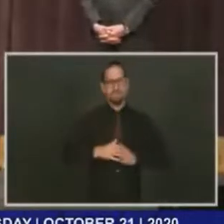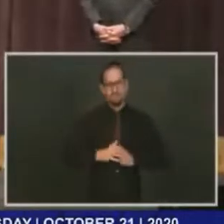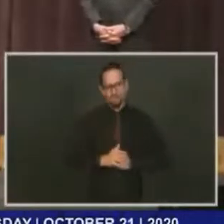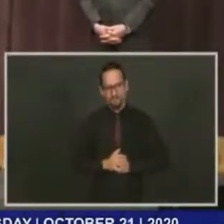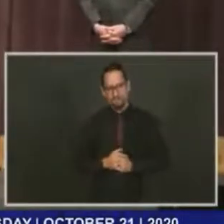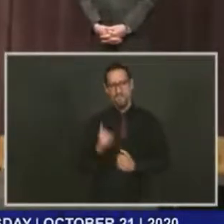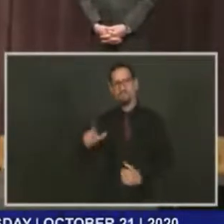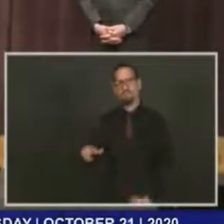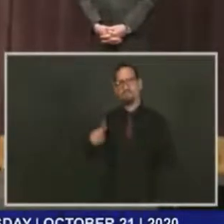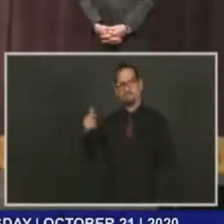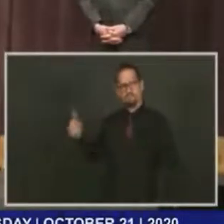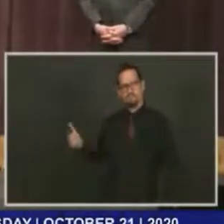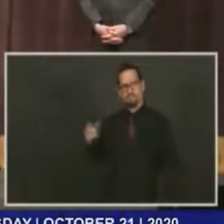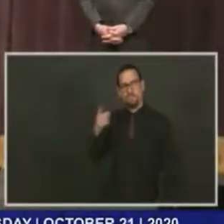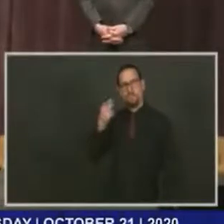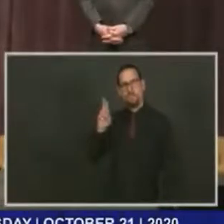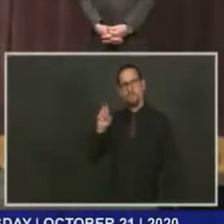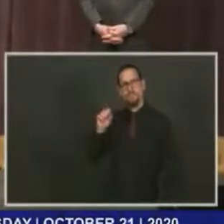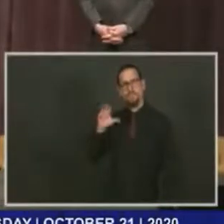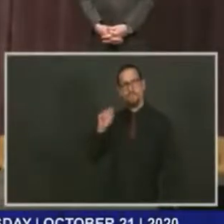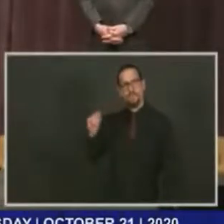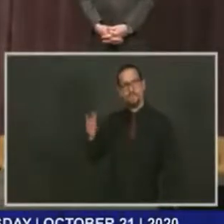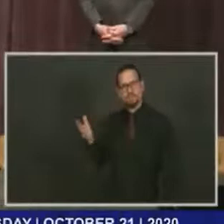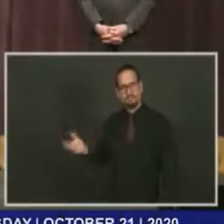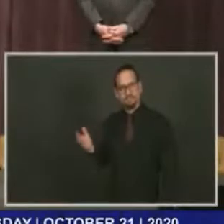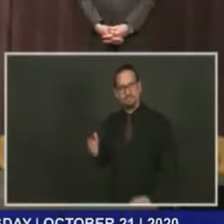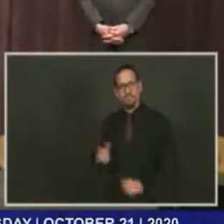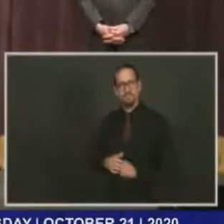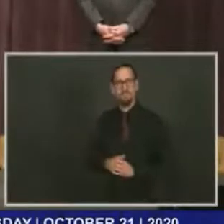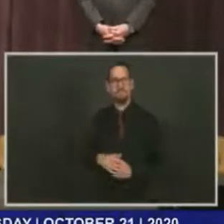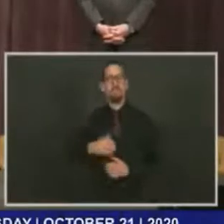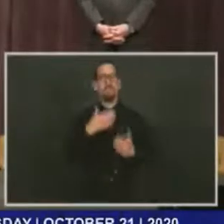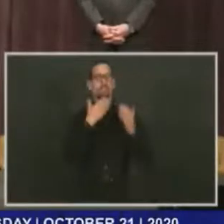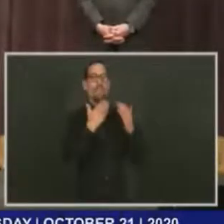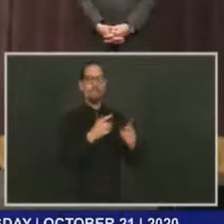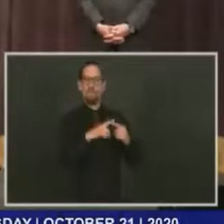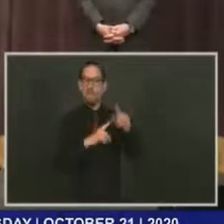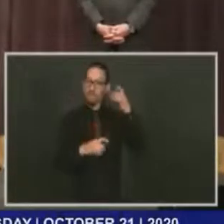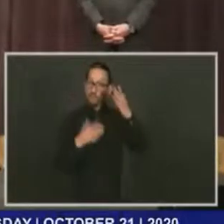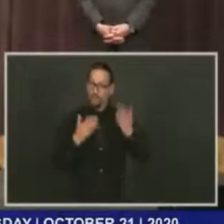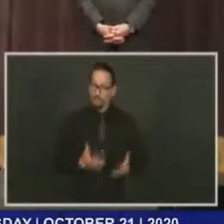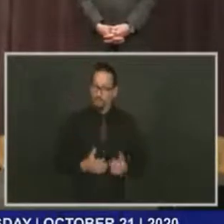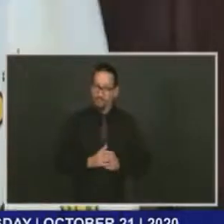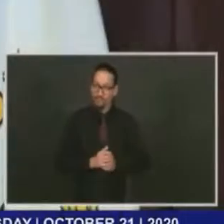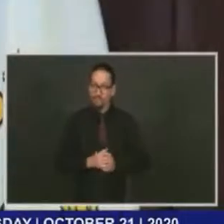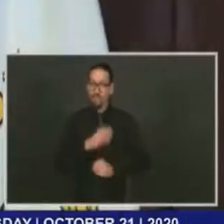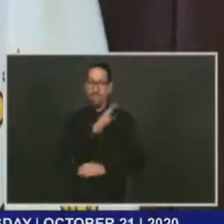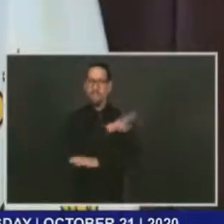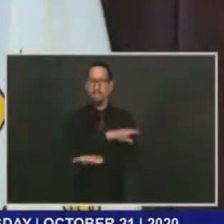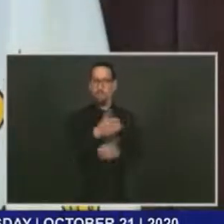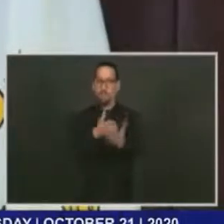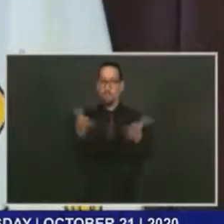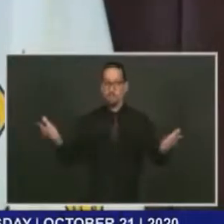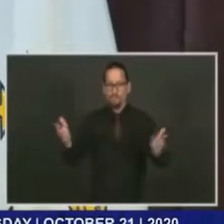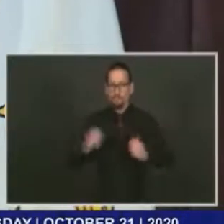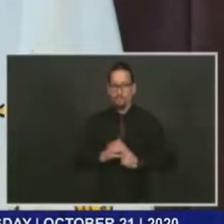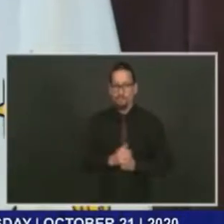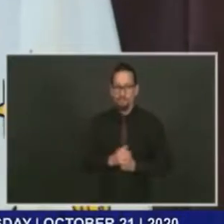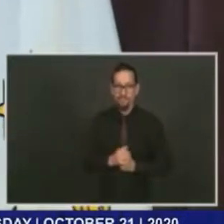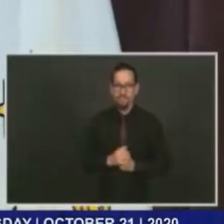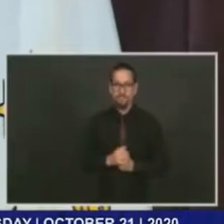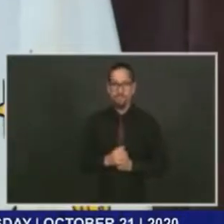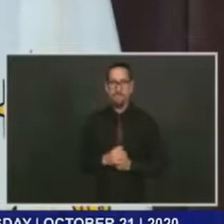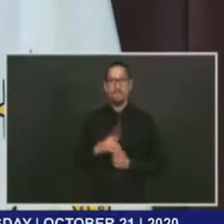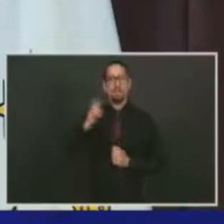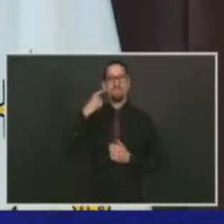Thank you, Governor. Good afternoon, everyone. Thank you for joining us today. As the governor